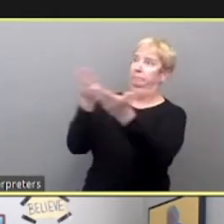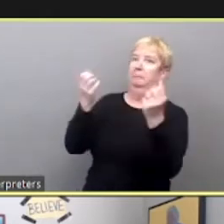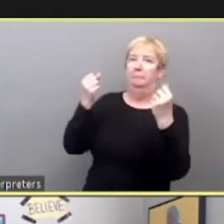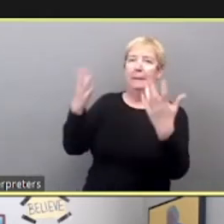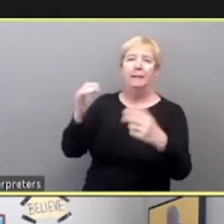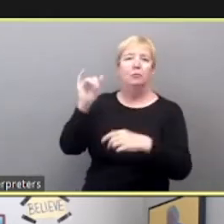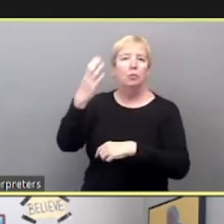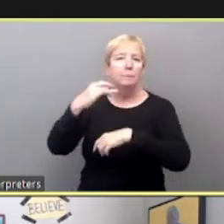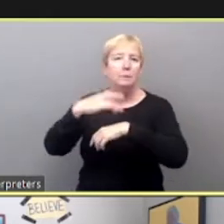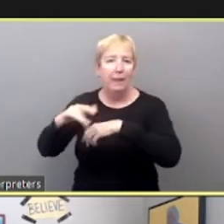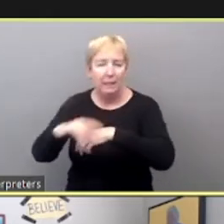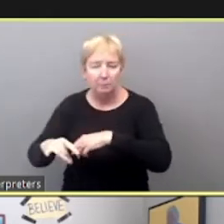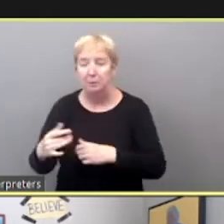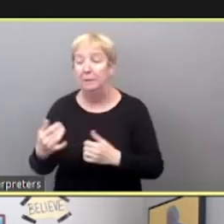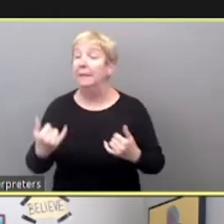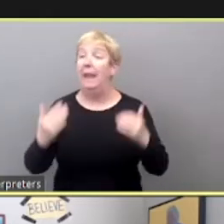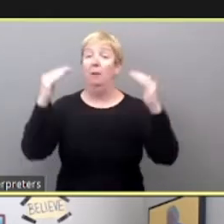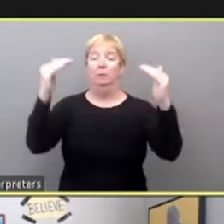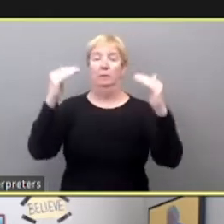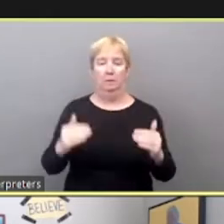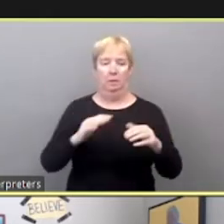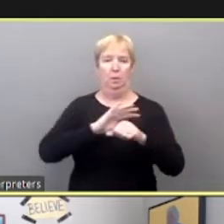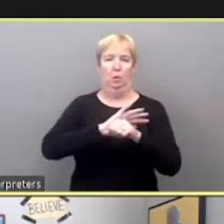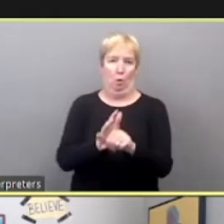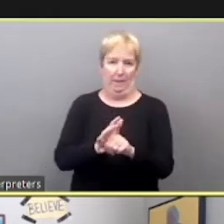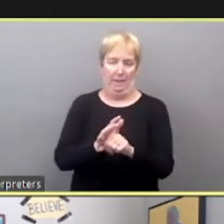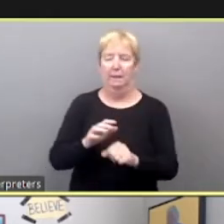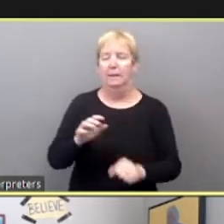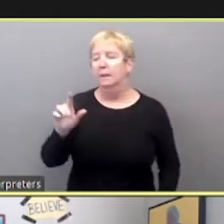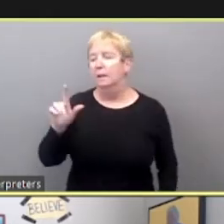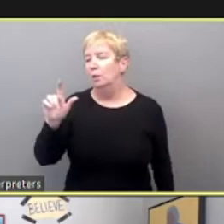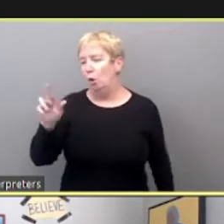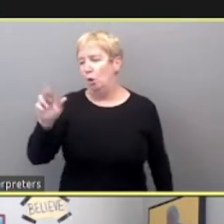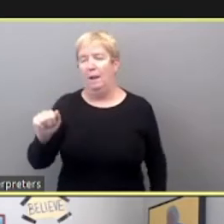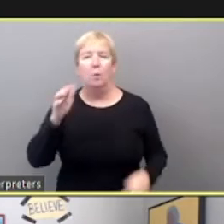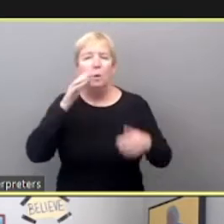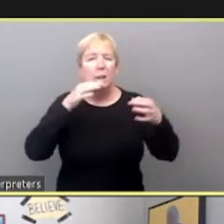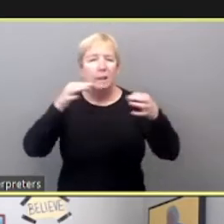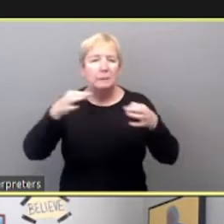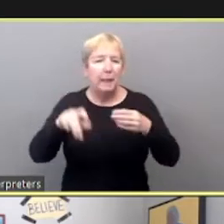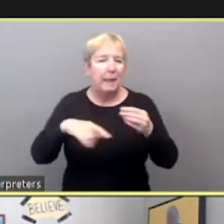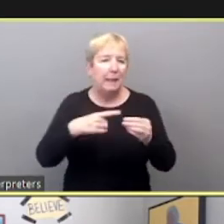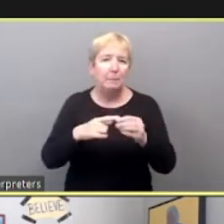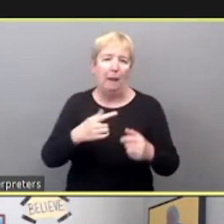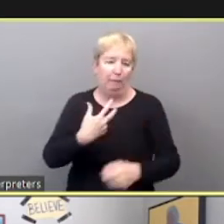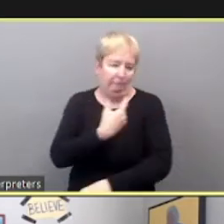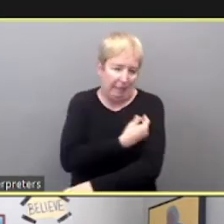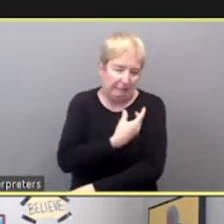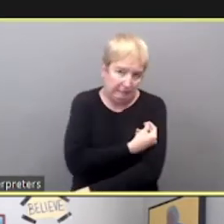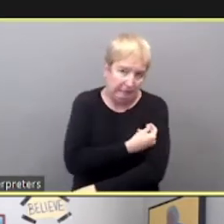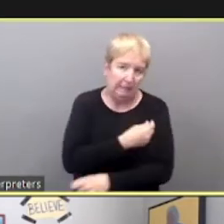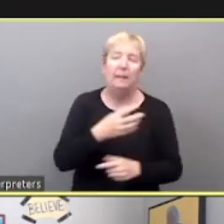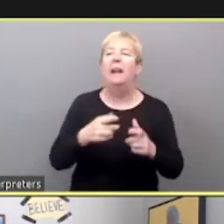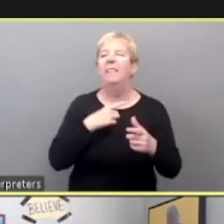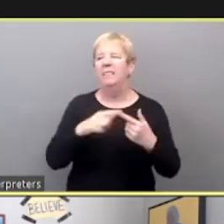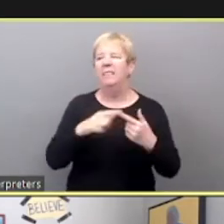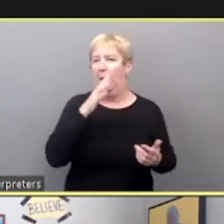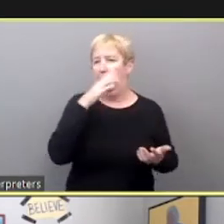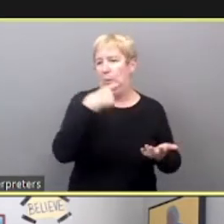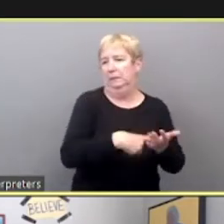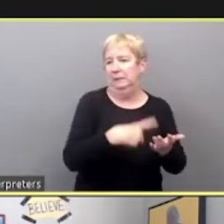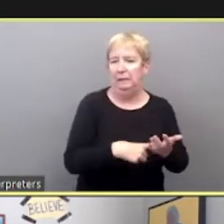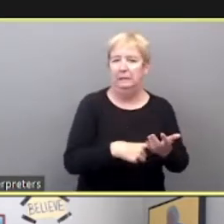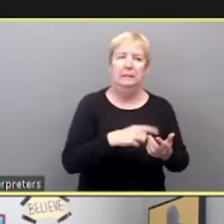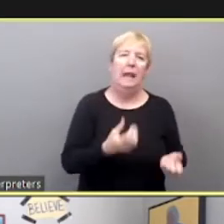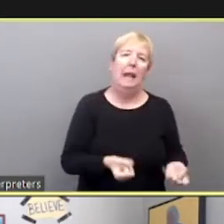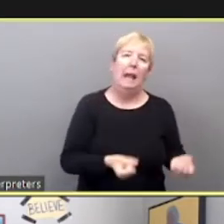going to move into our COVID segment next with Laura updating us on vaccines, and I'll do my wrap up on cases,